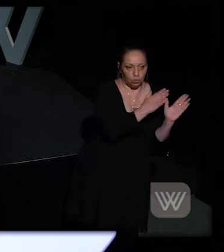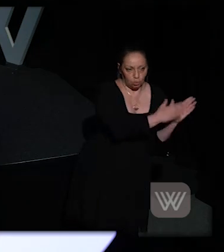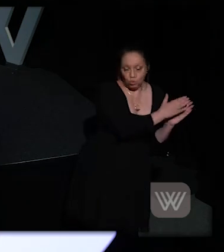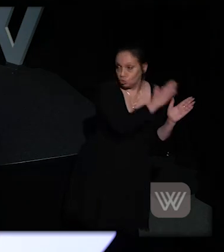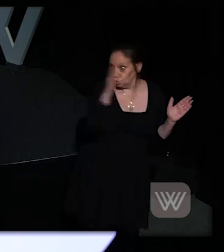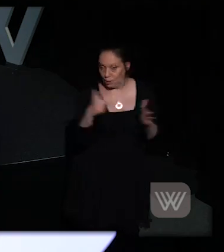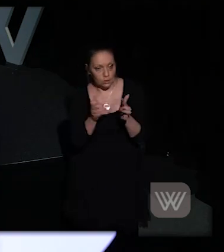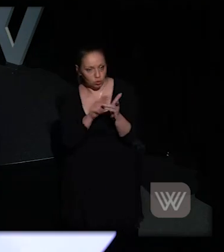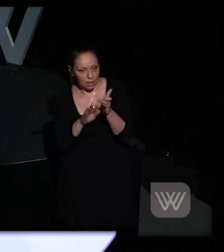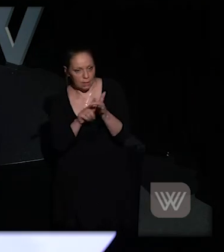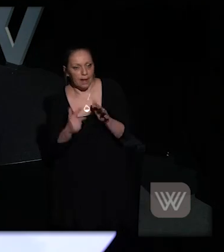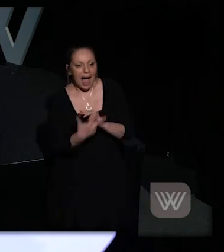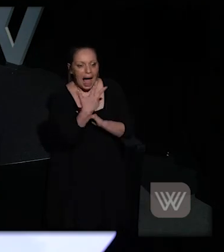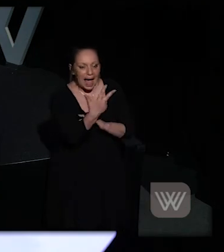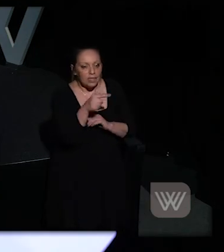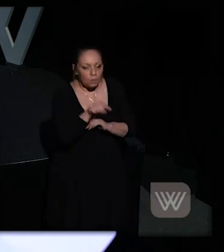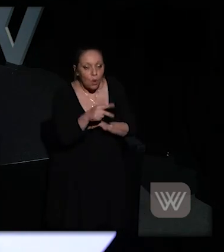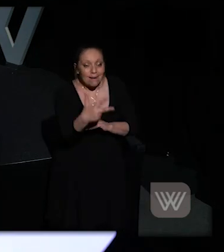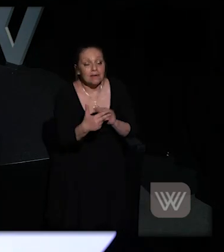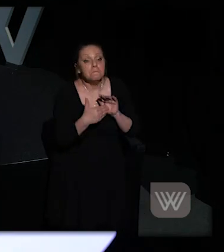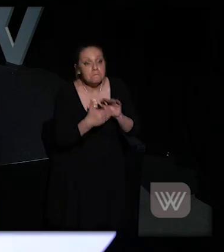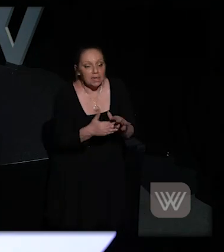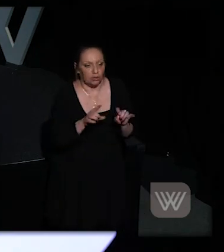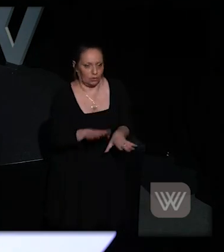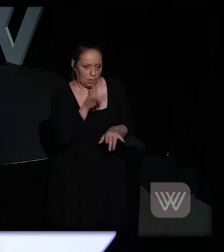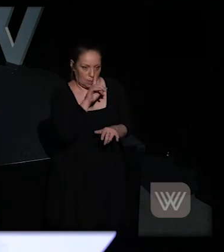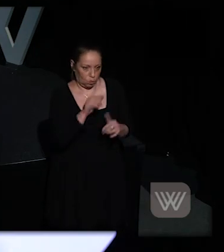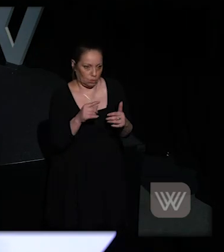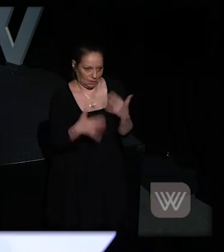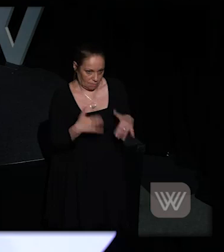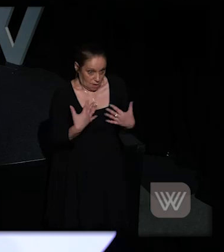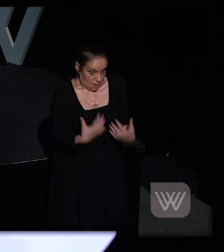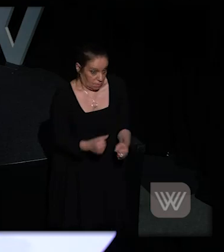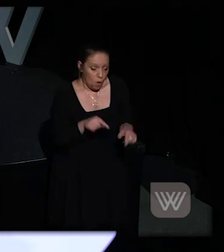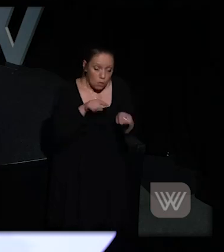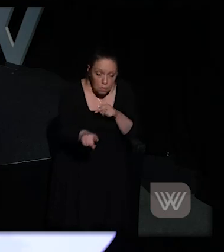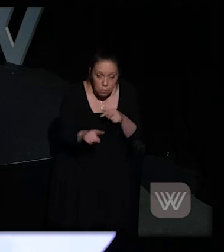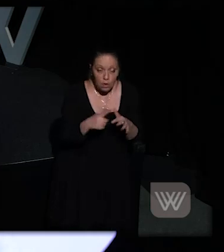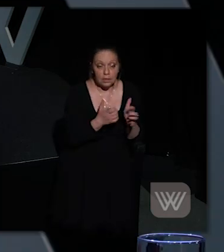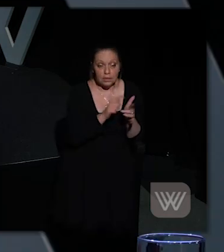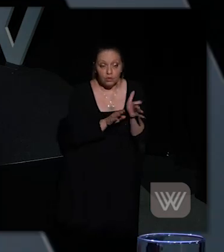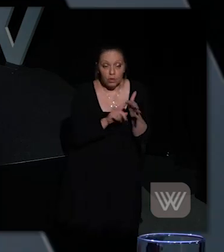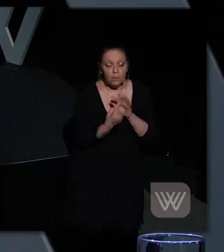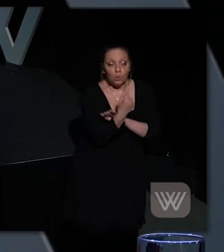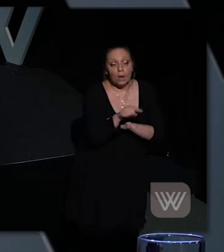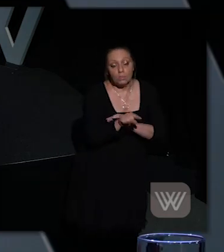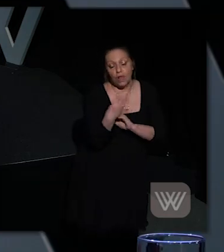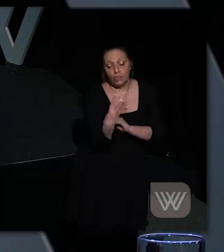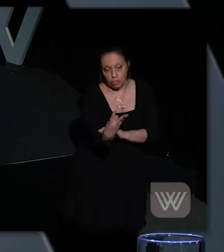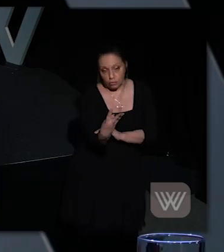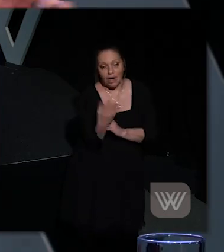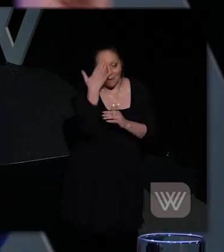extreme. That's 8.8 million Australians. The more extreme cyber hate and predator trolling, it's 1.3 million